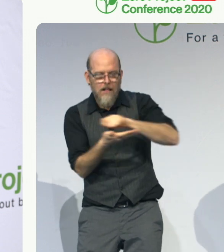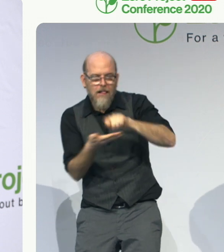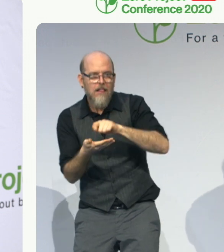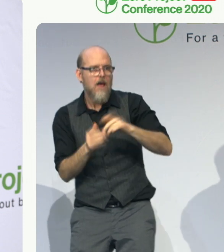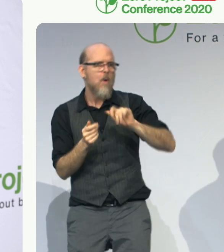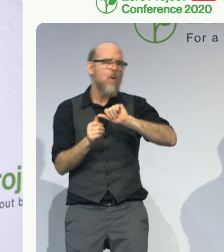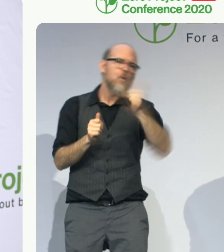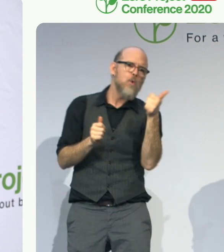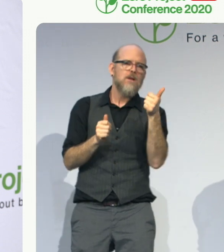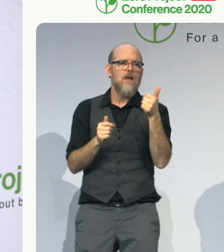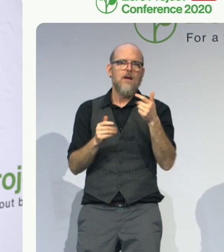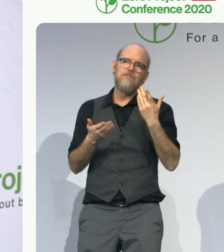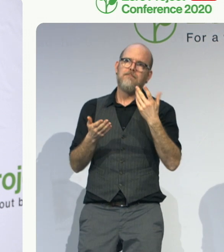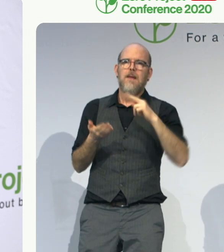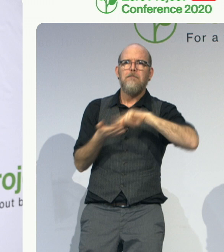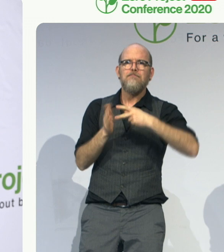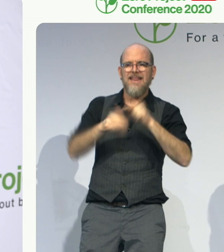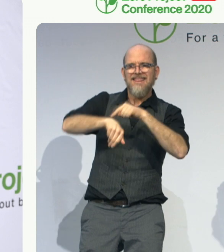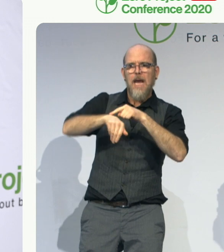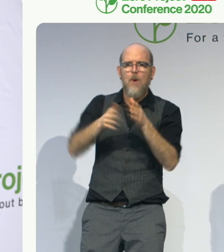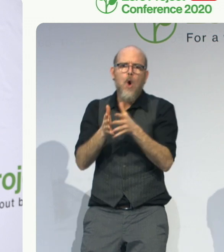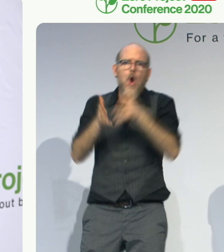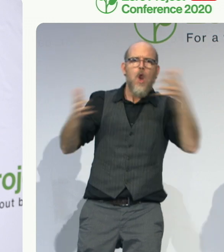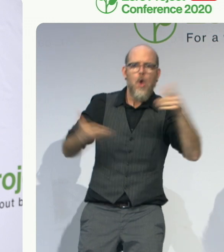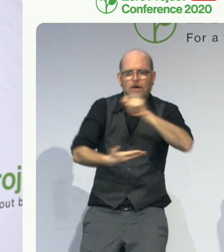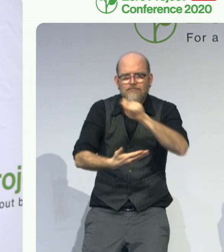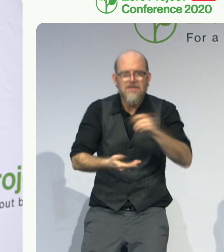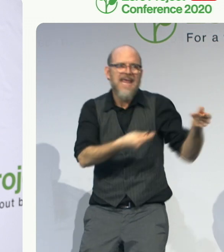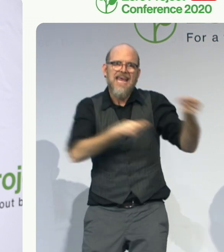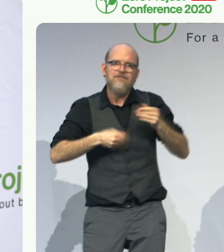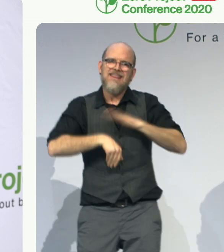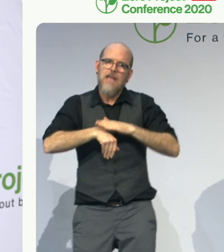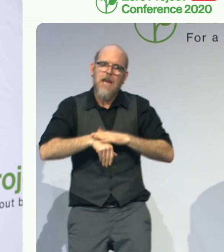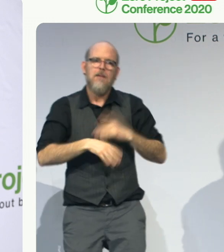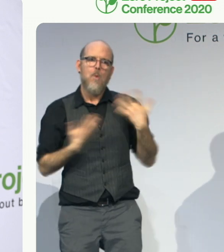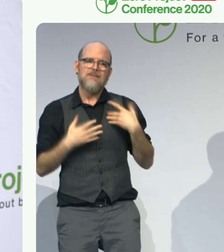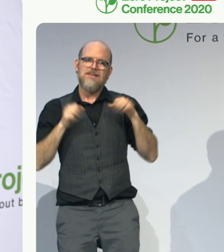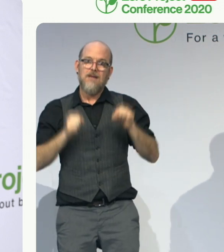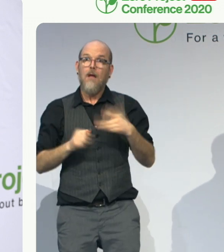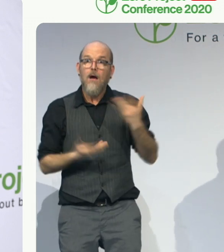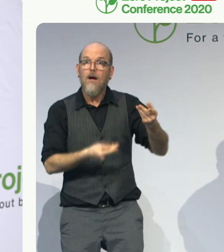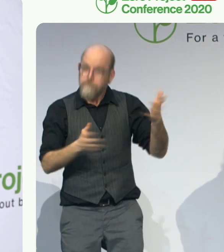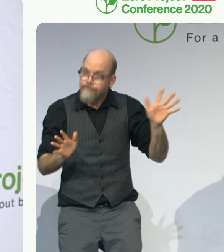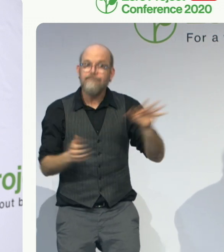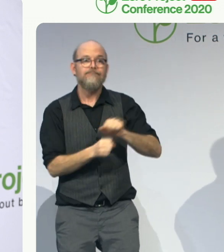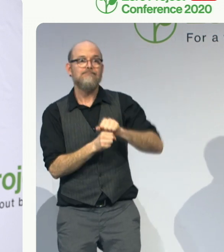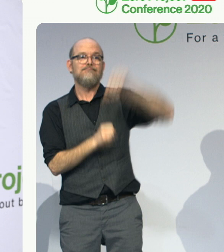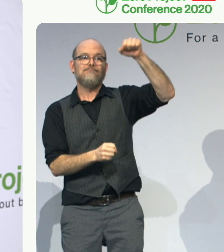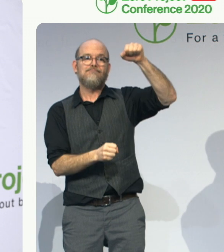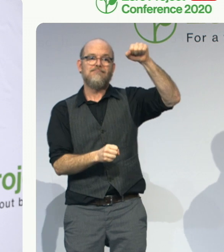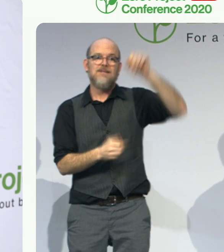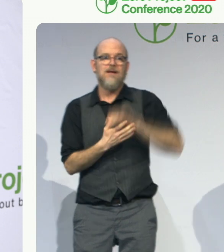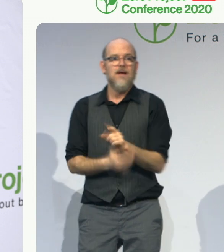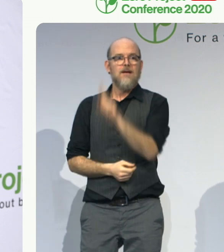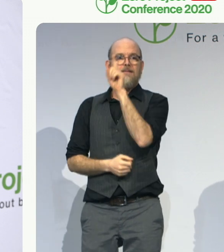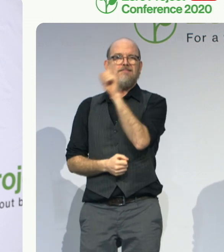usually needs. I graduated in 1997 and was the valedictorian in the class. I recall